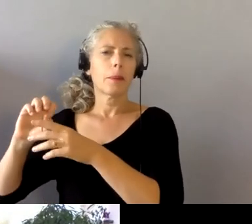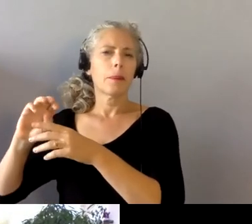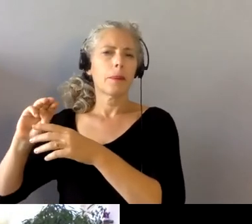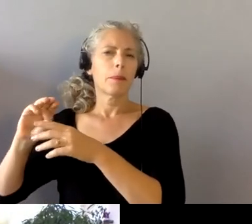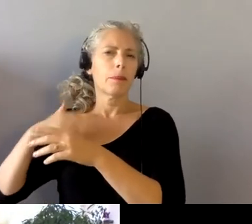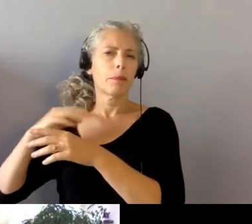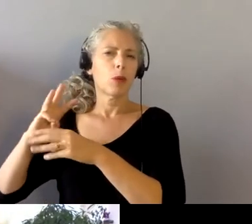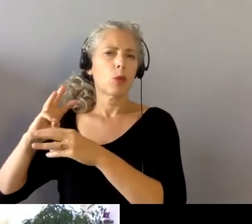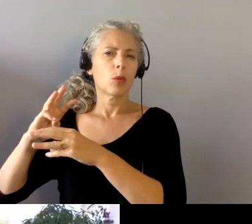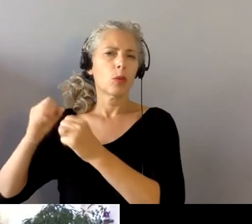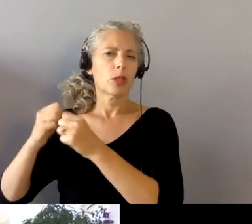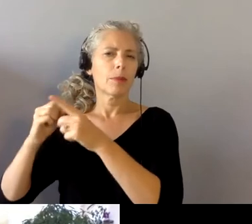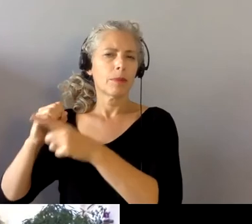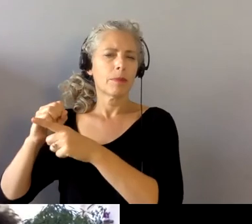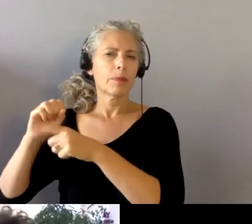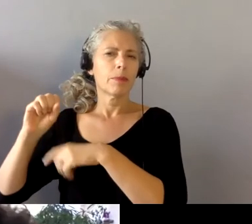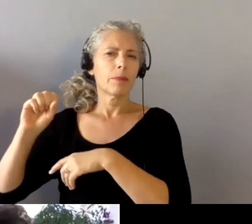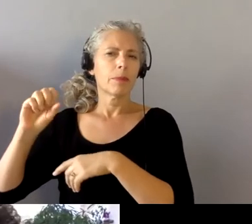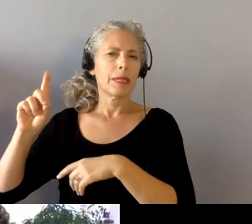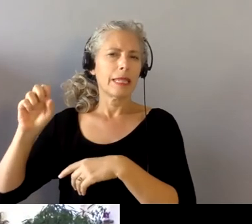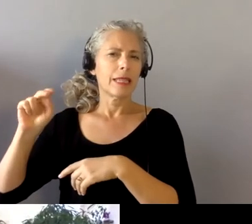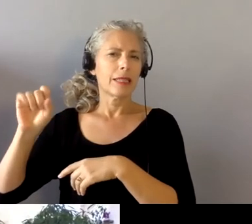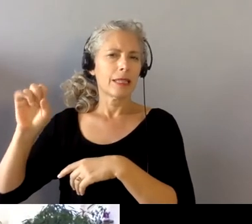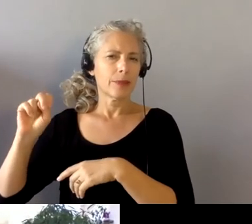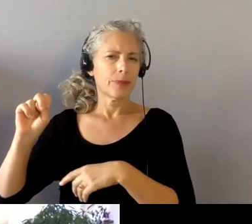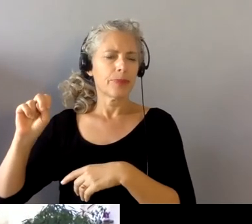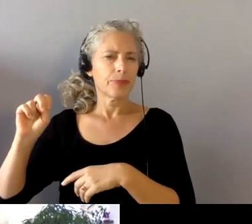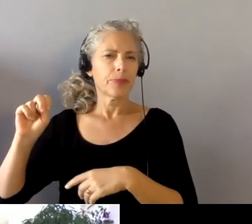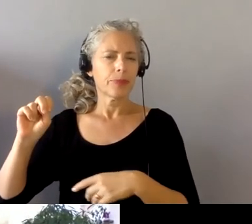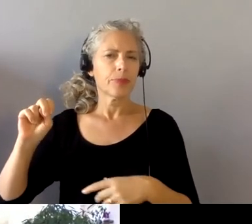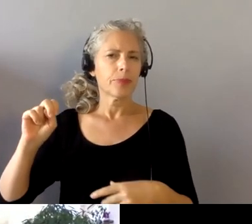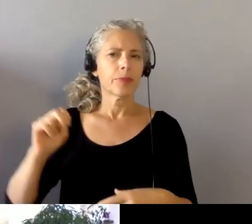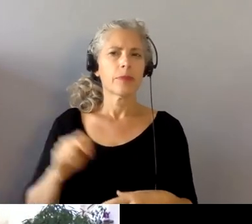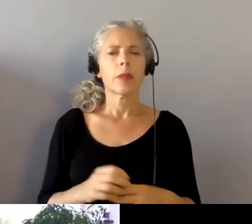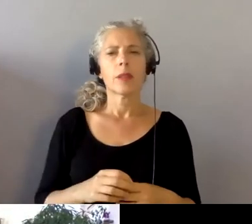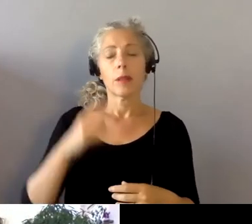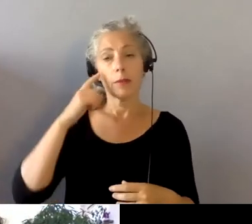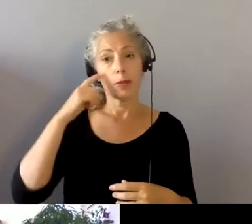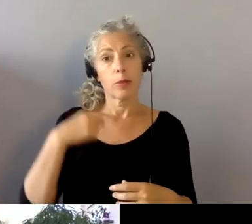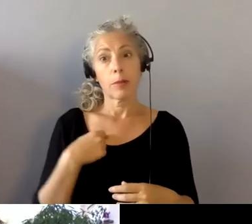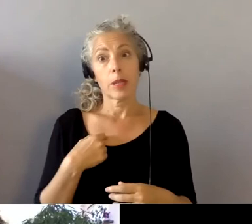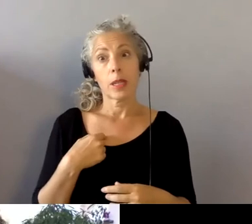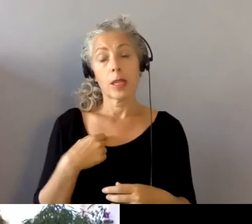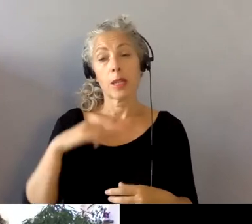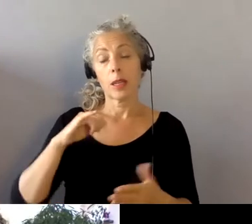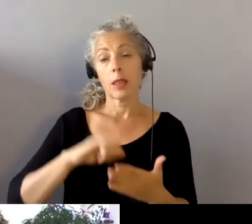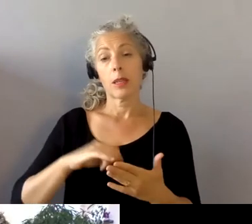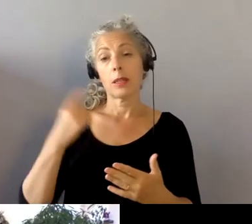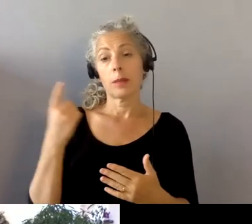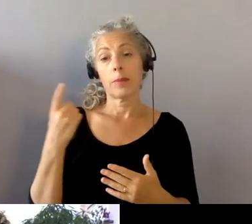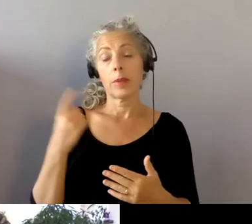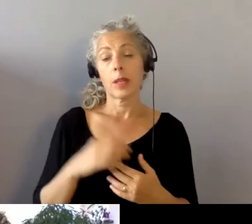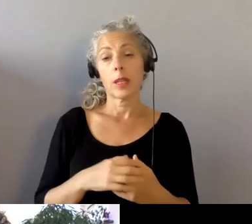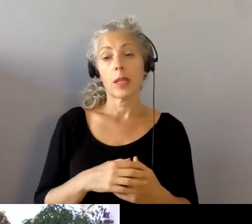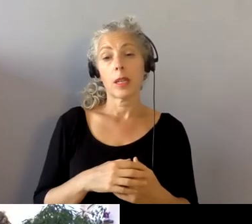particular way, in terms of just as one source, as one way of thinking around it. So for me, that's something that, even thinking